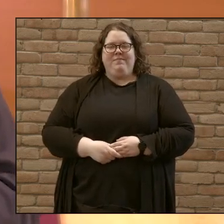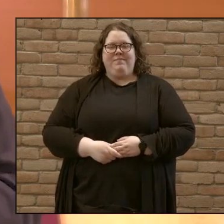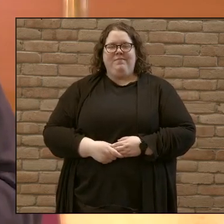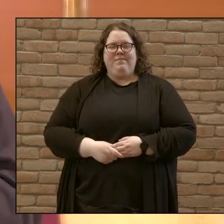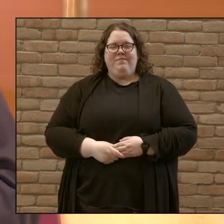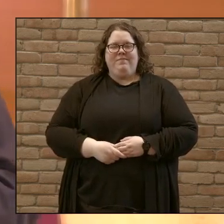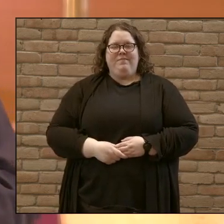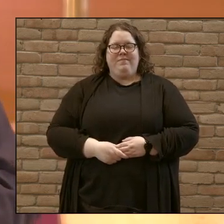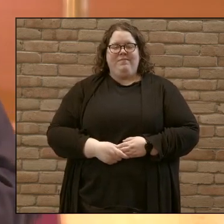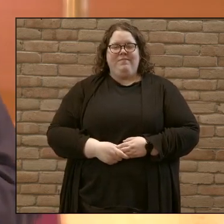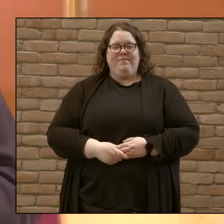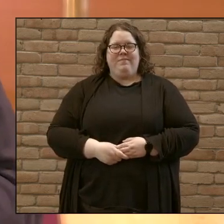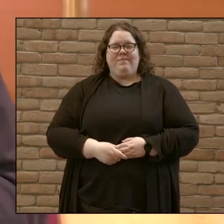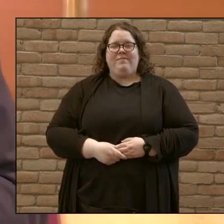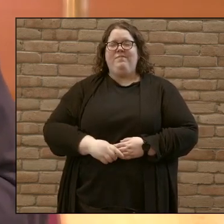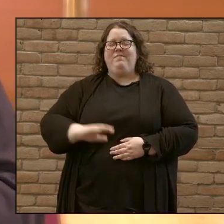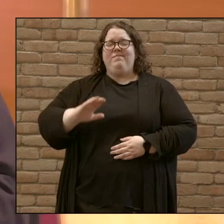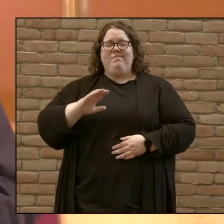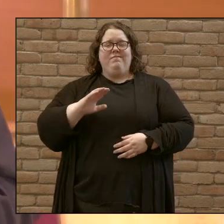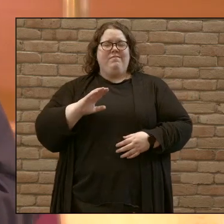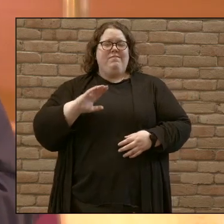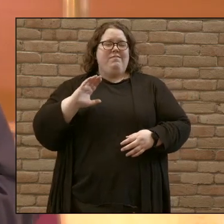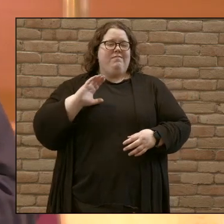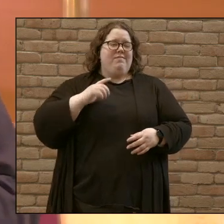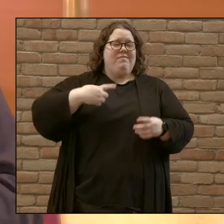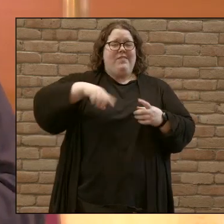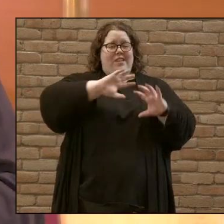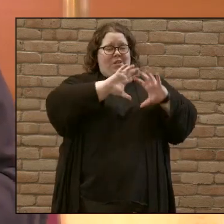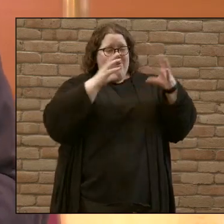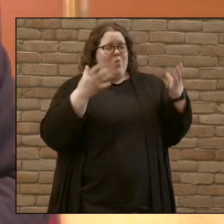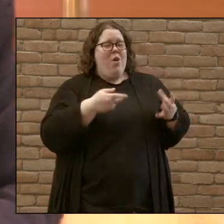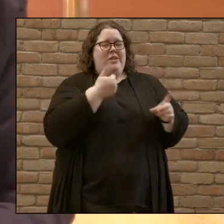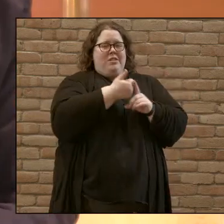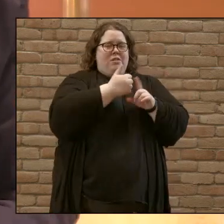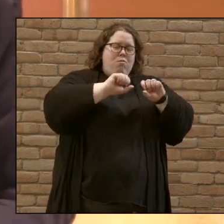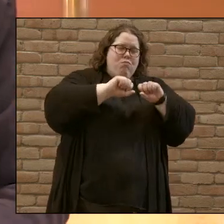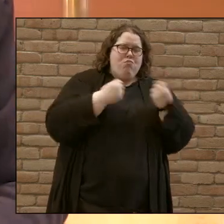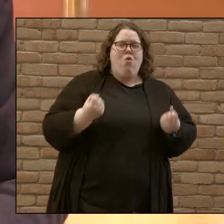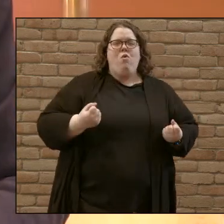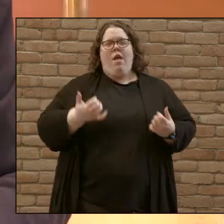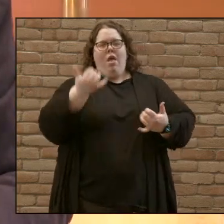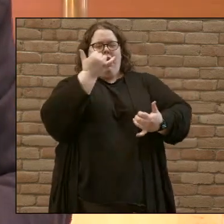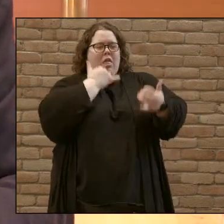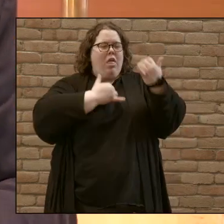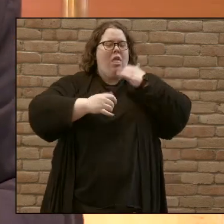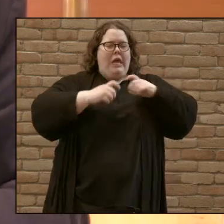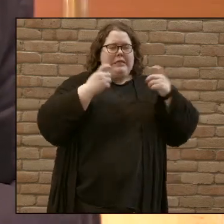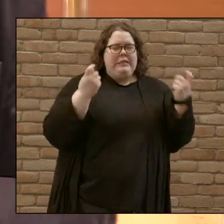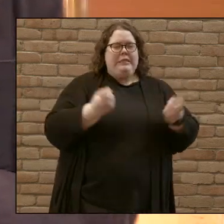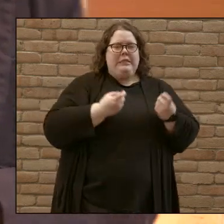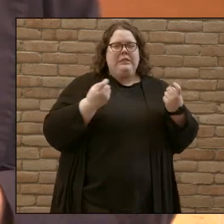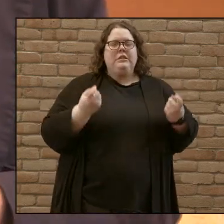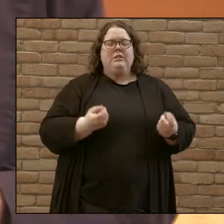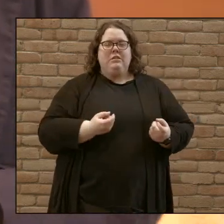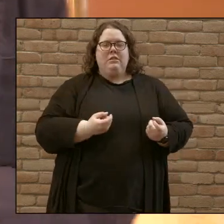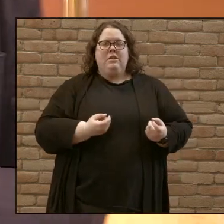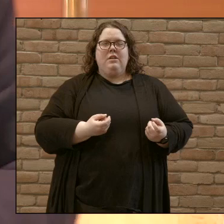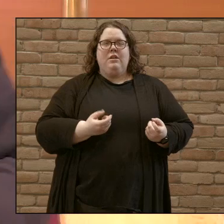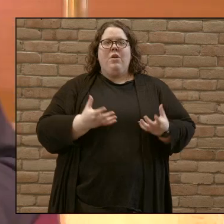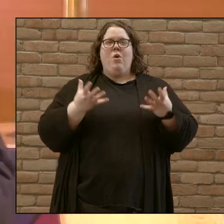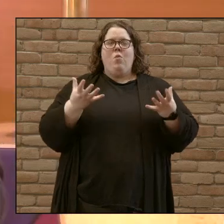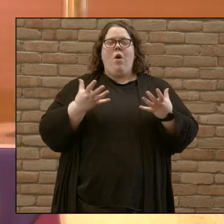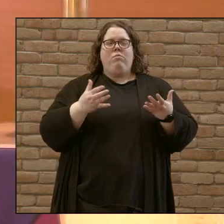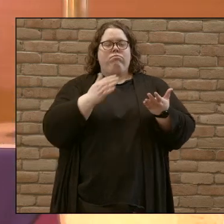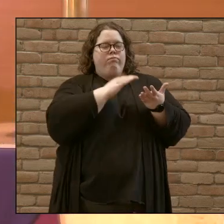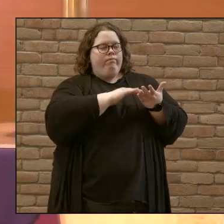the brokenness and the waywardness of this world, of you, to God the Father, so that